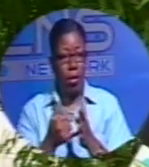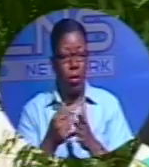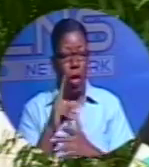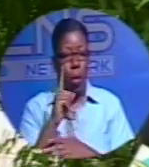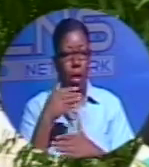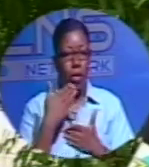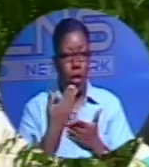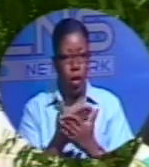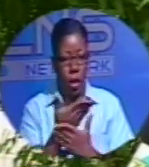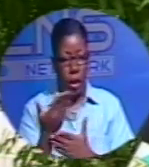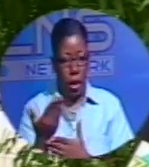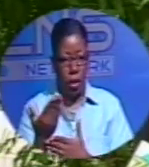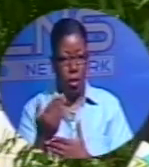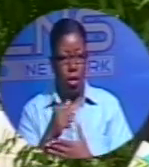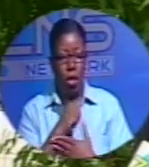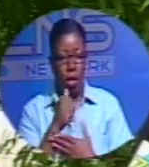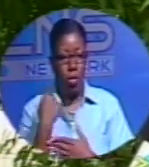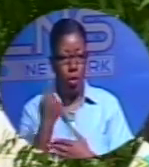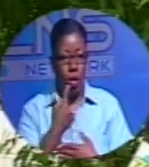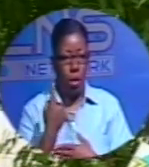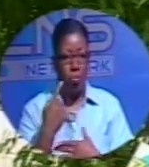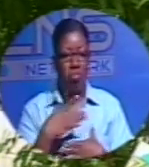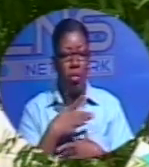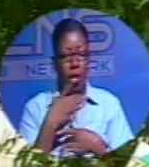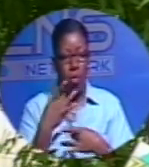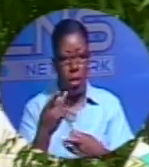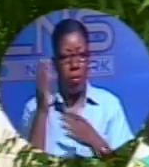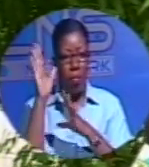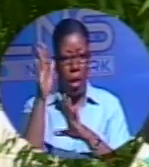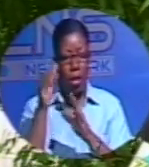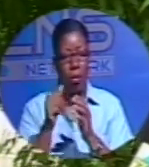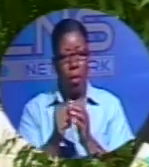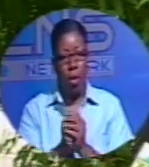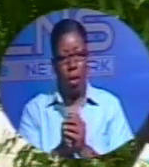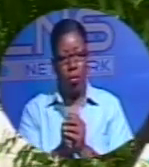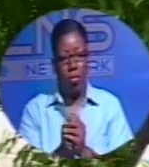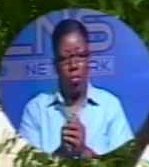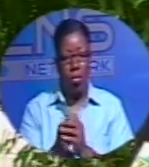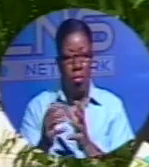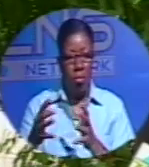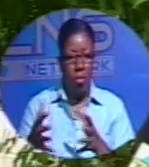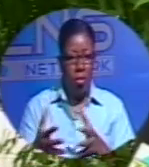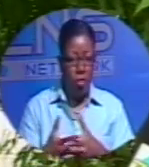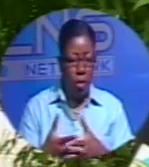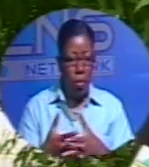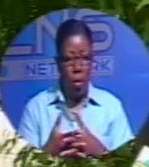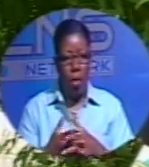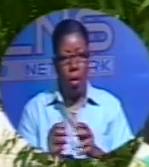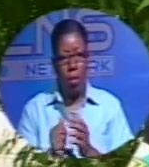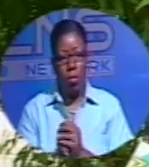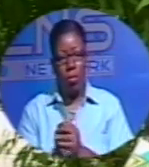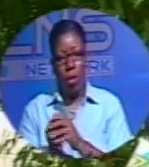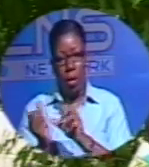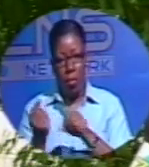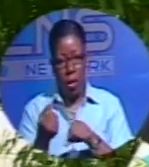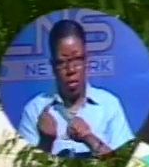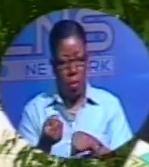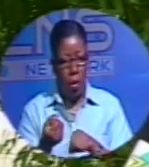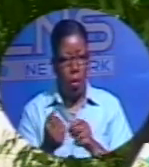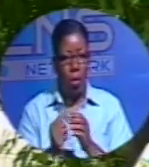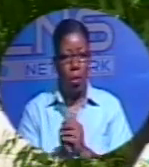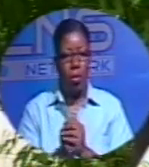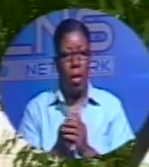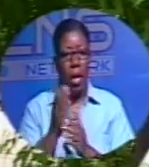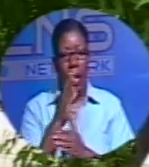good things is they're not only interested in basketball, also football, American football, baseball, are some of the things we're talking about,